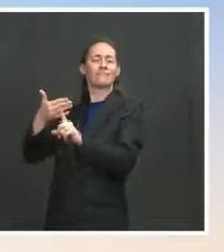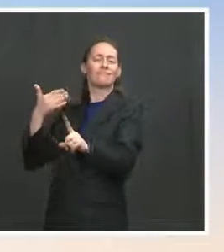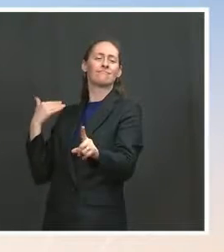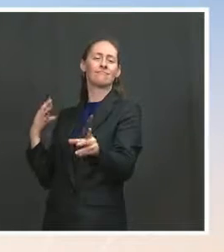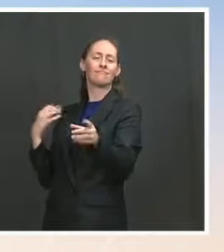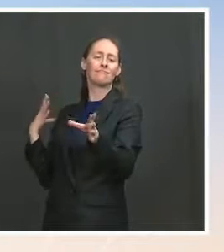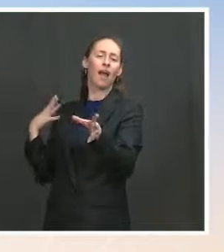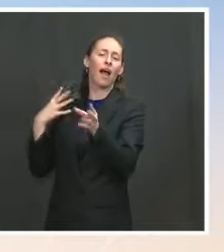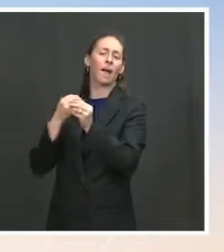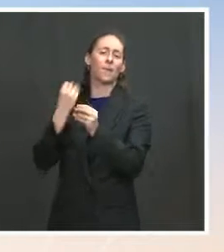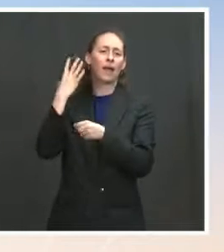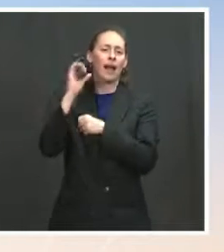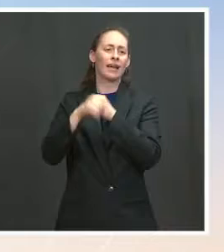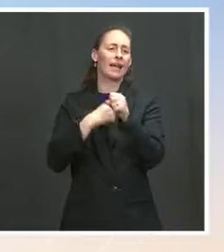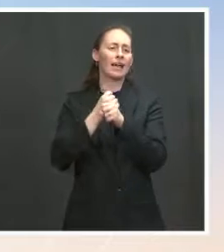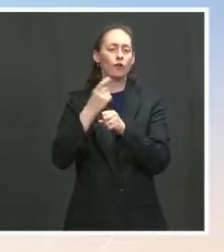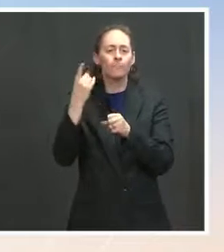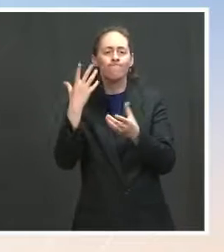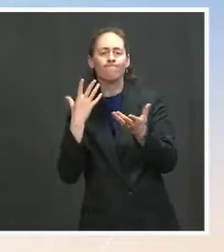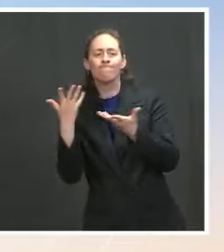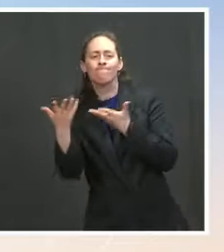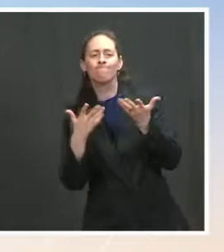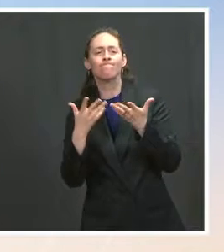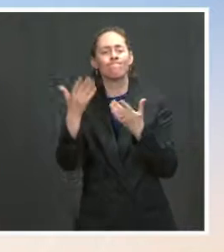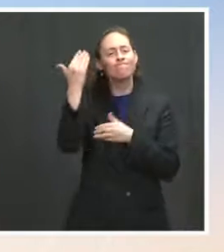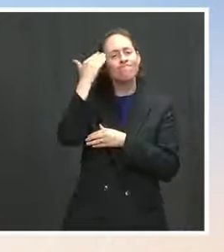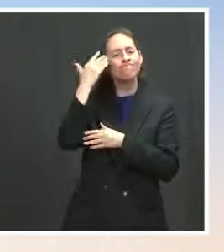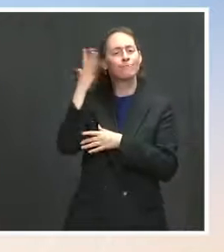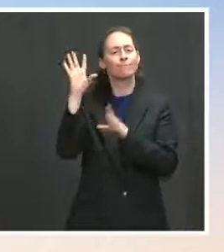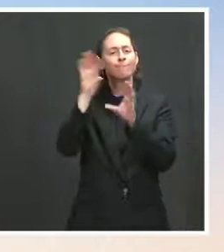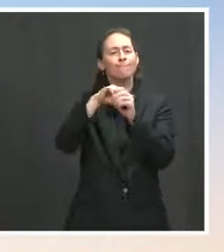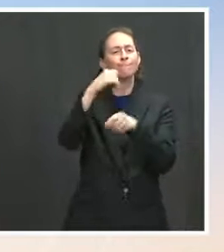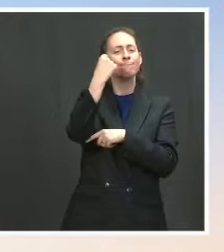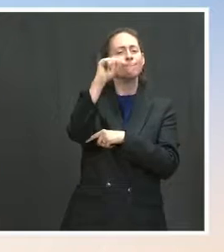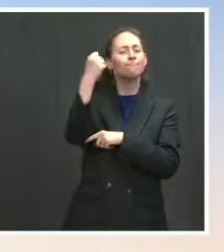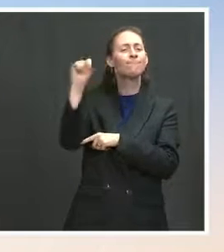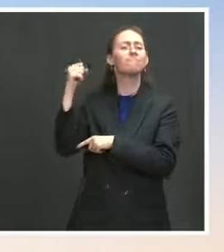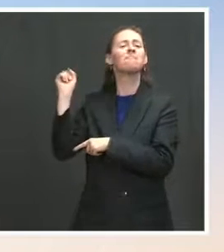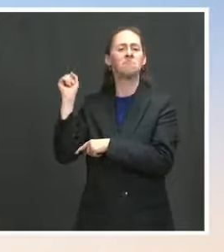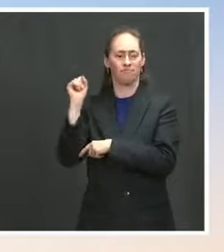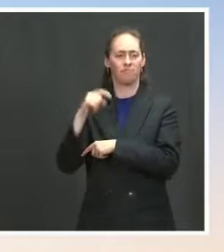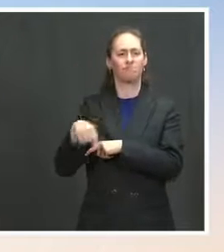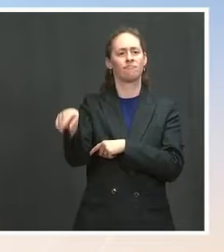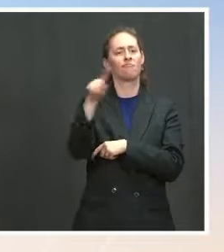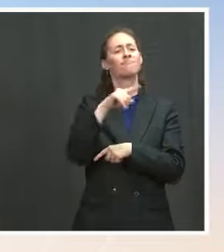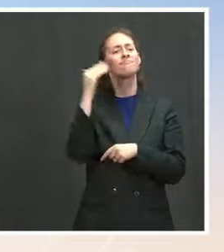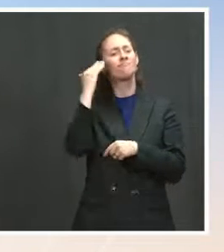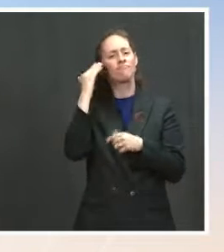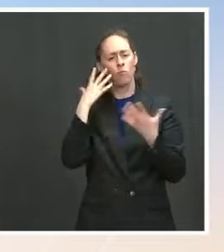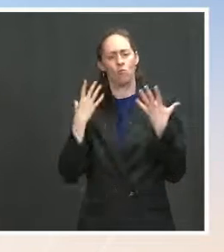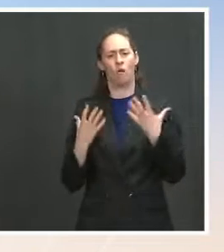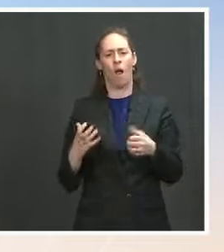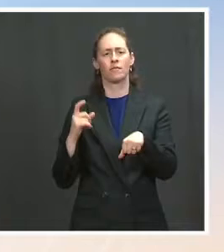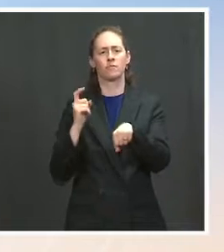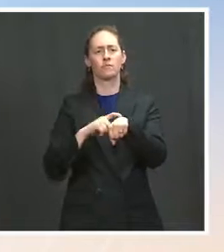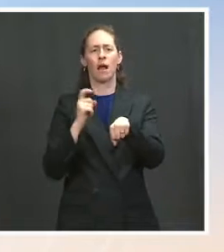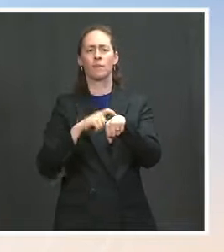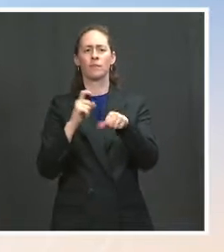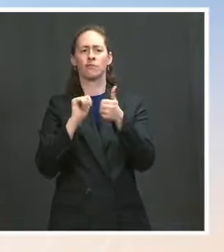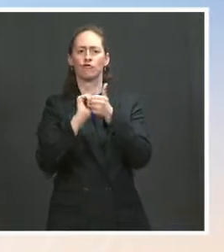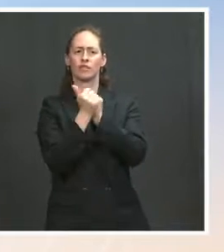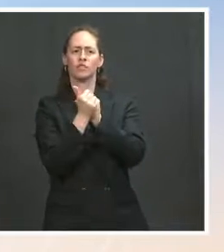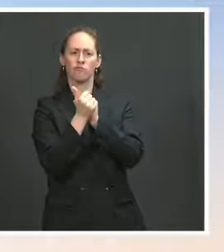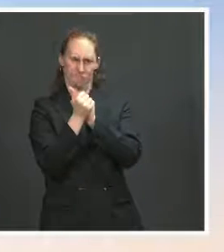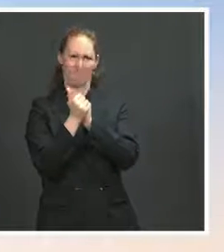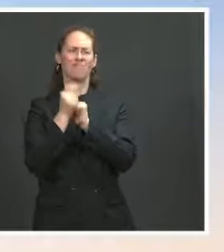engagement and the activism of the American people is often the driver of change. And so part of this effort is certainly to engage with that. Even though some of